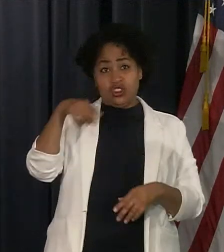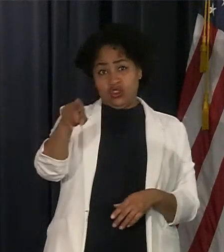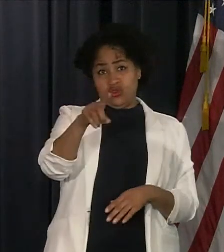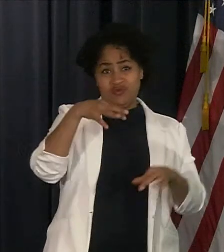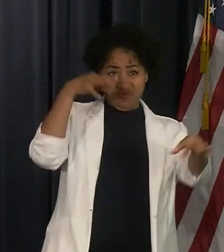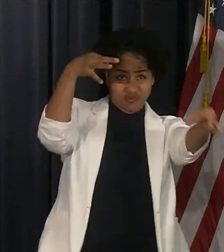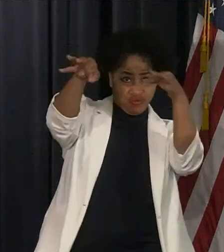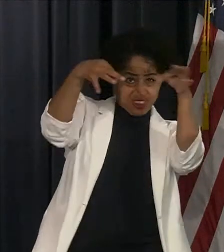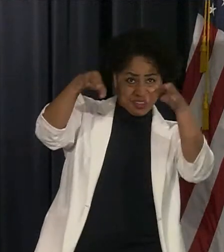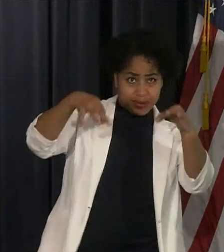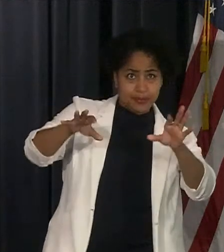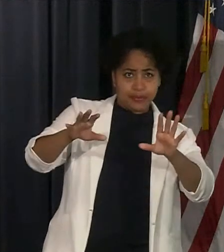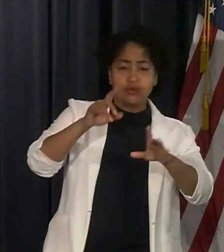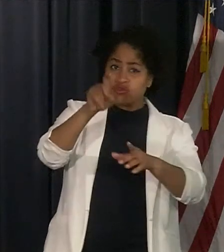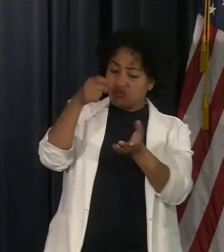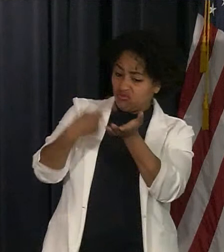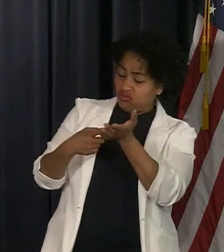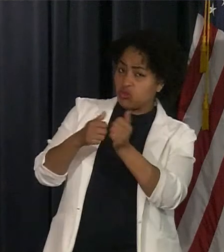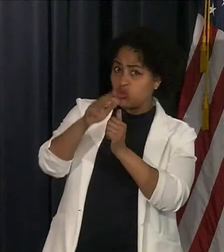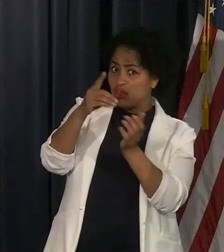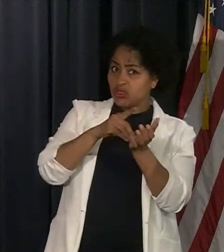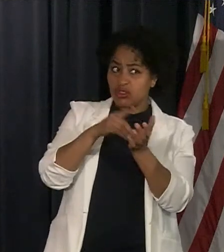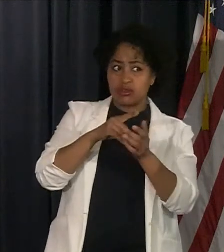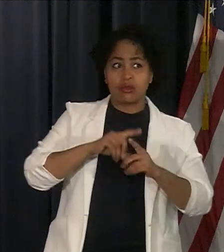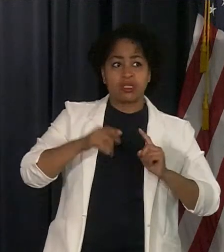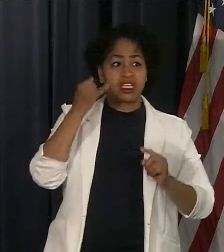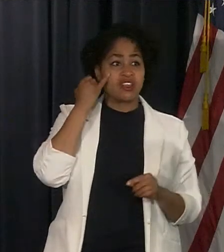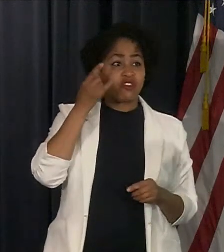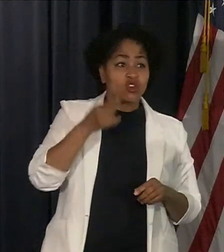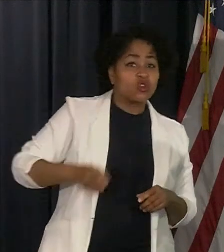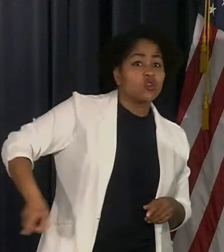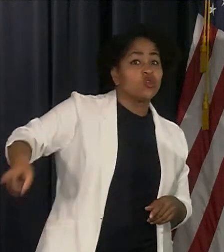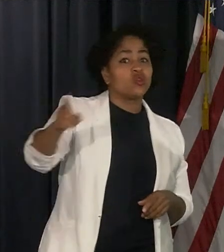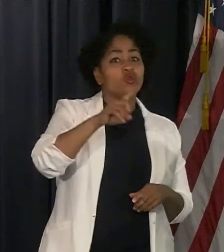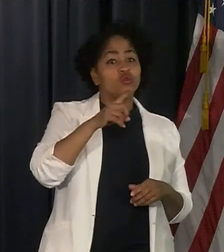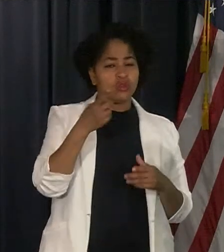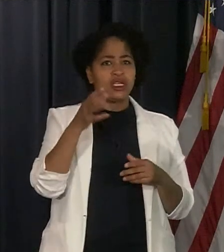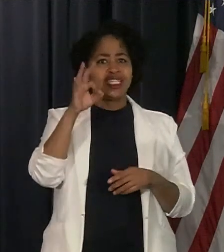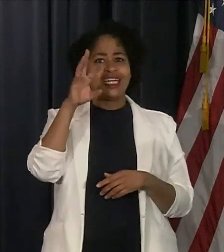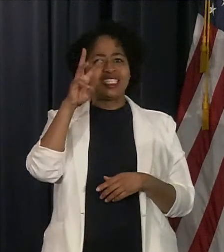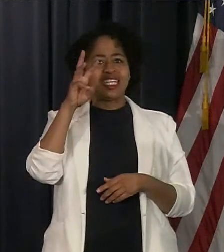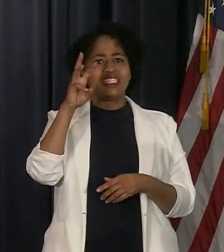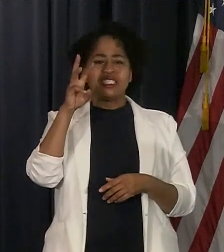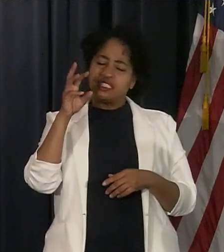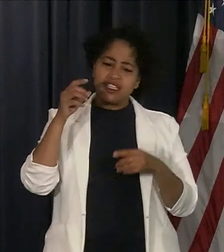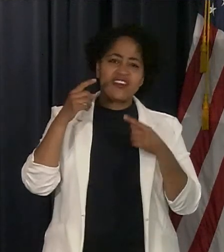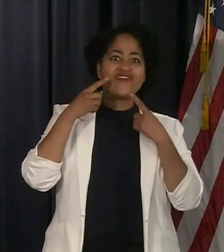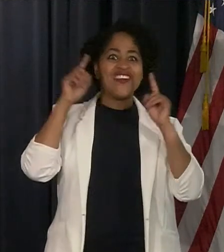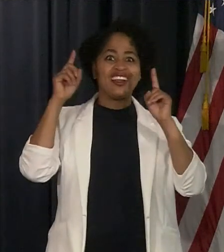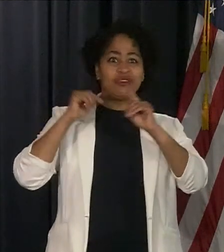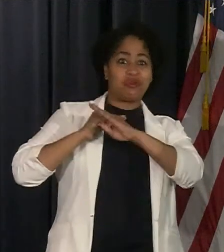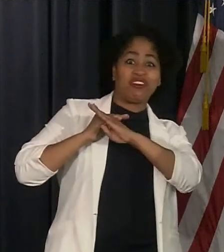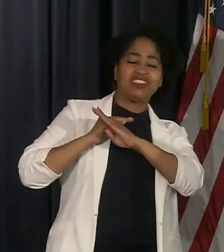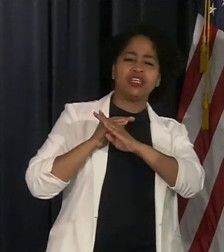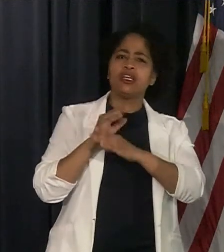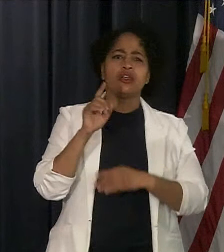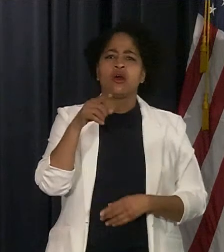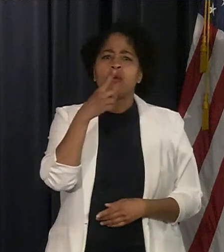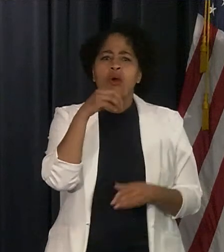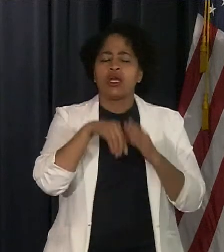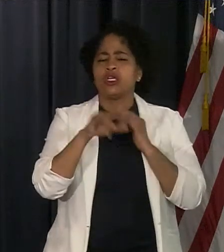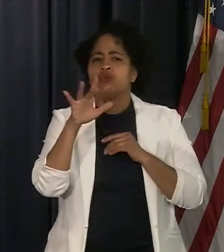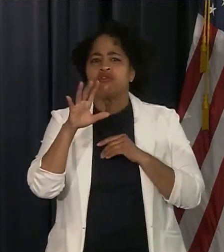ought to talk to your doctor about this, but if you're at 96% effectiveness and you got the shot, there's only a 1 in